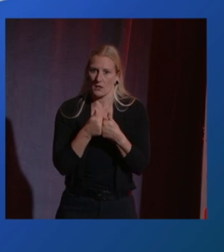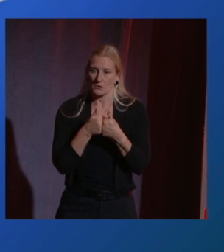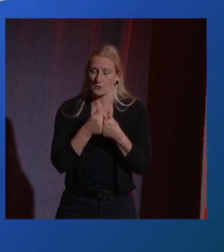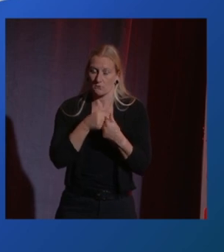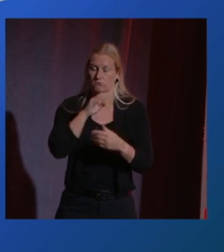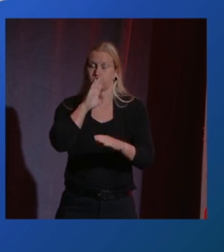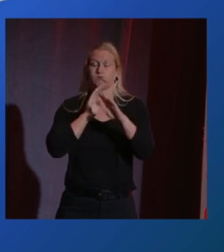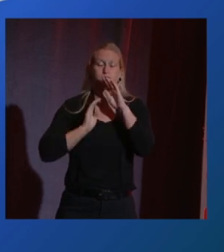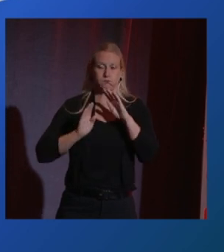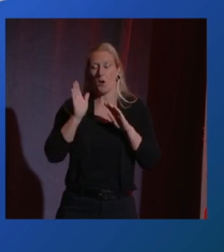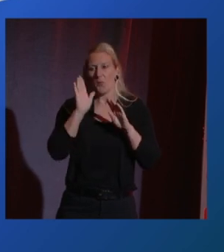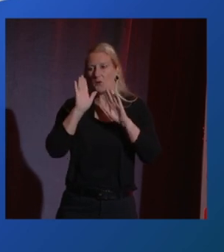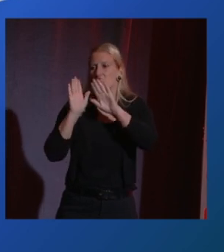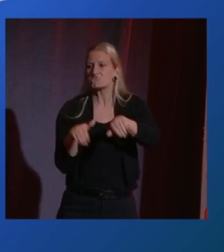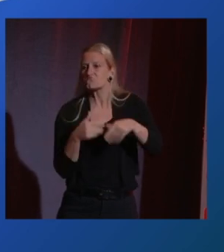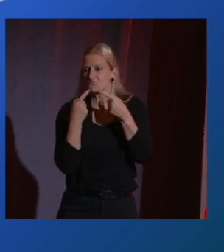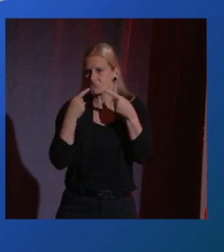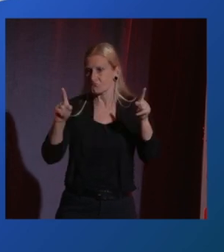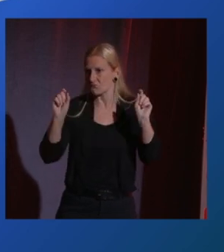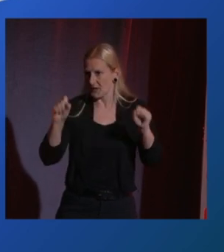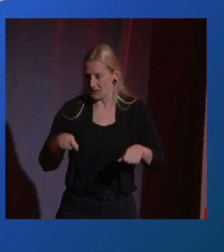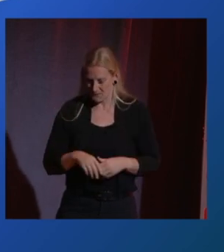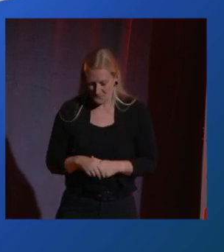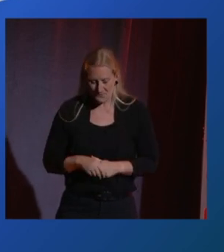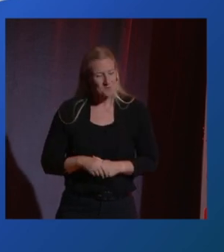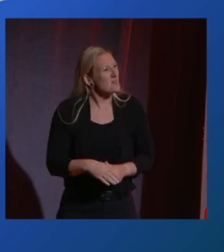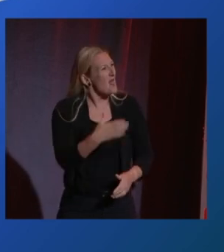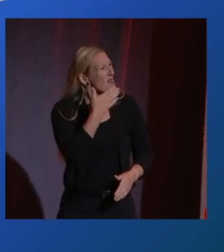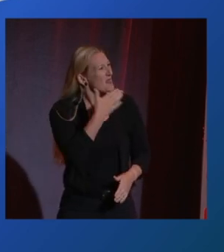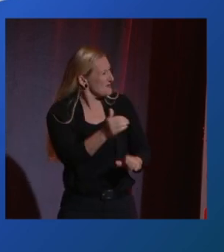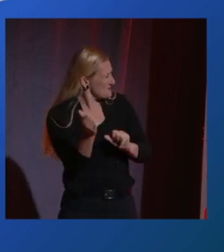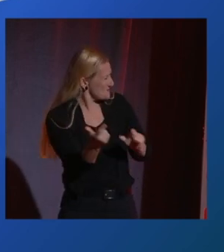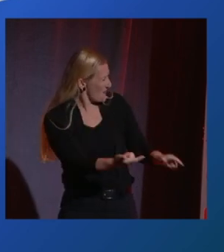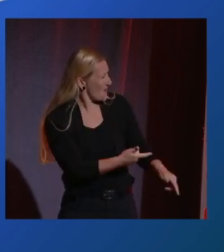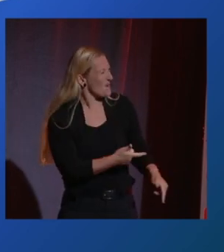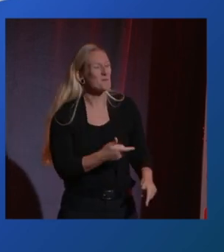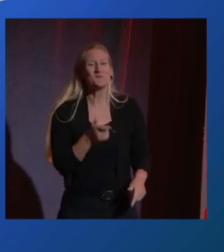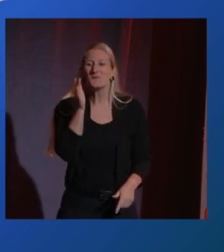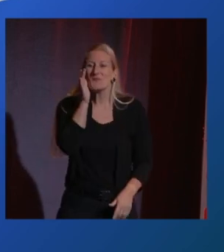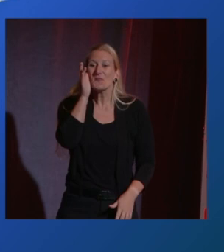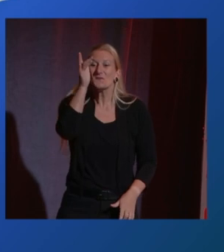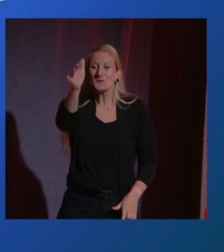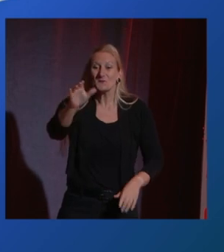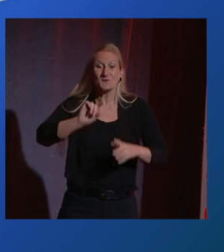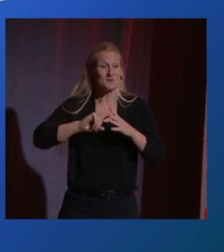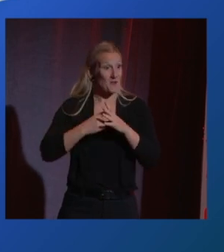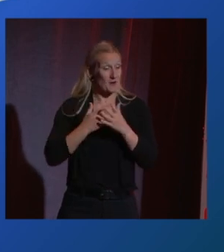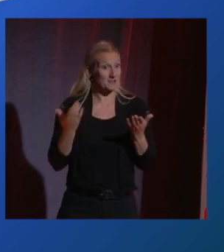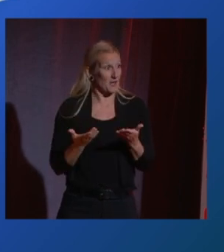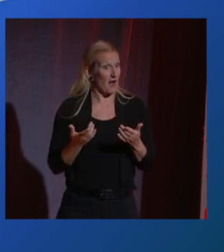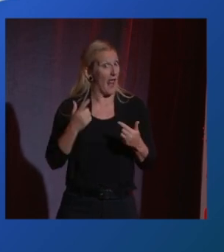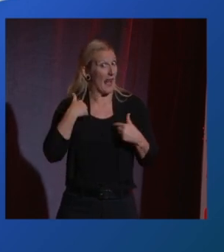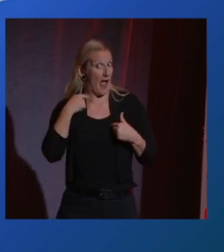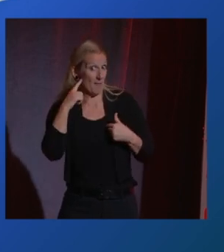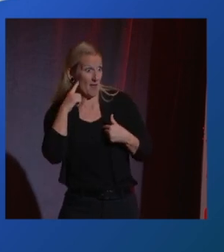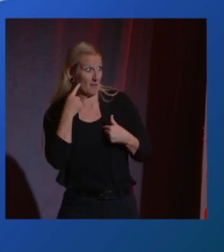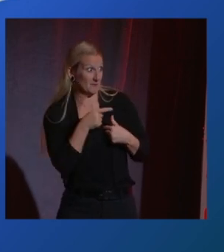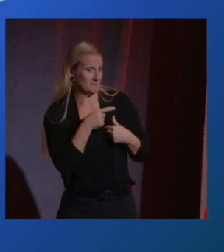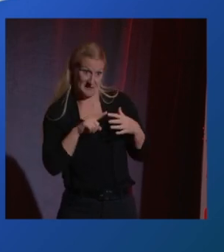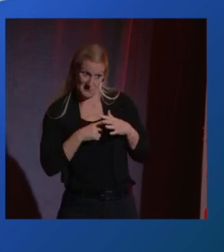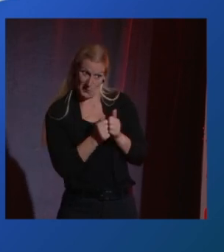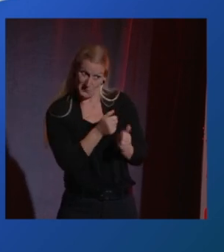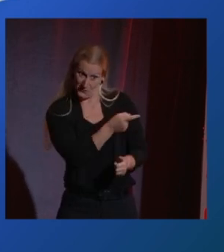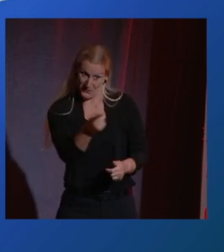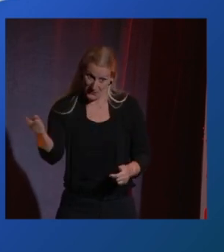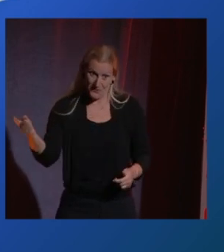you Nadine thank you all the future starts here and I'm hearing it starts with you and I'd like